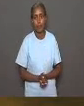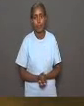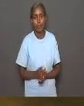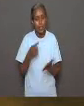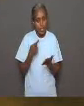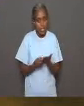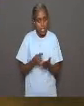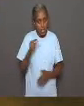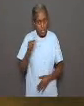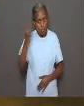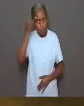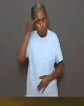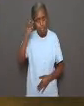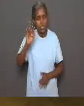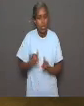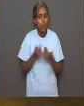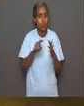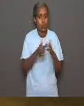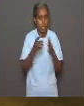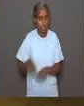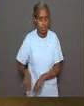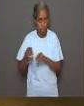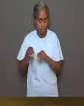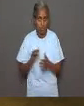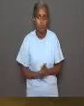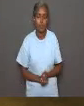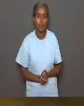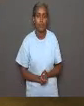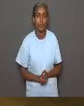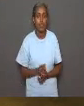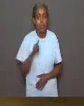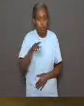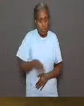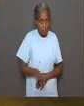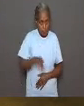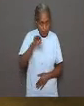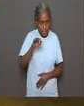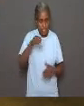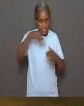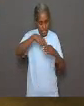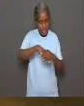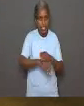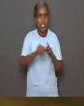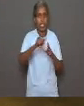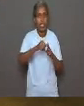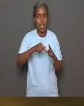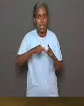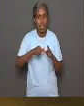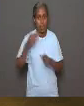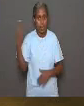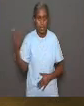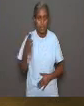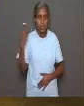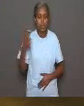Here is a small hint on how to begin, students. You can find the interior angle by